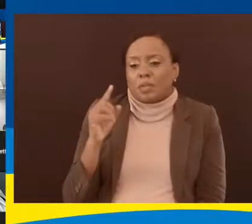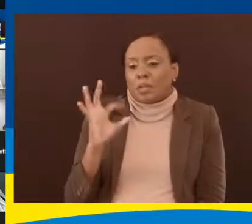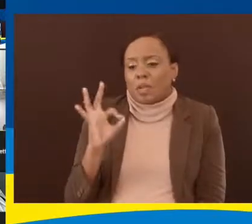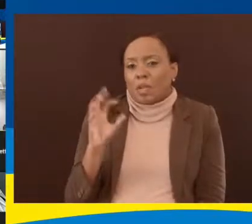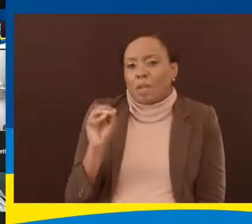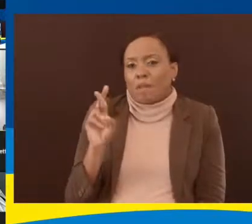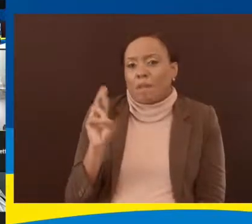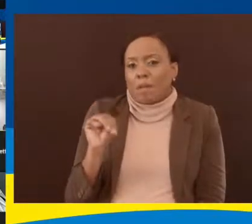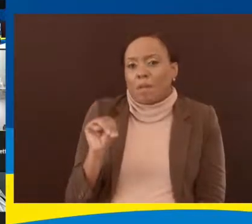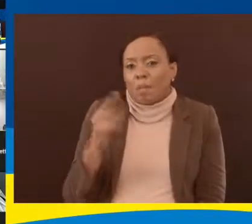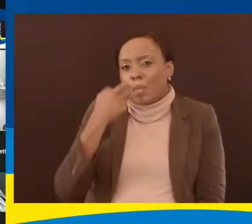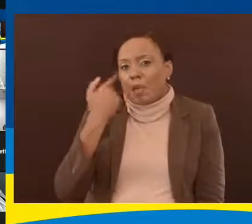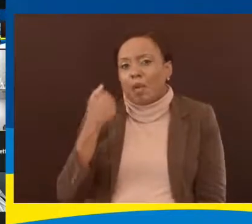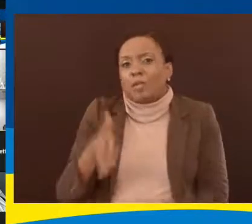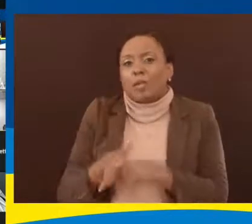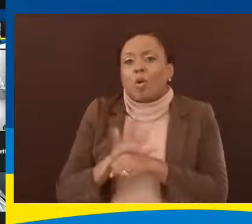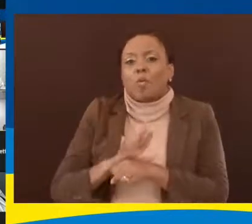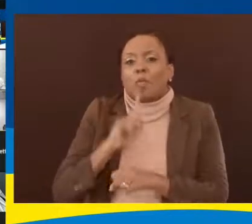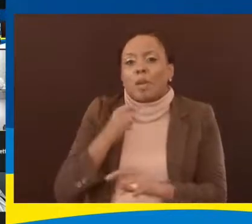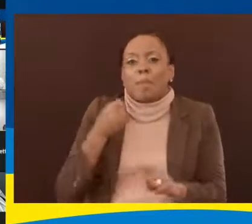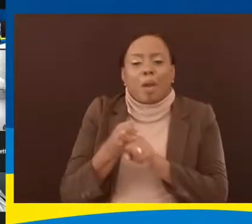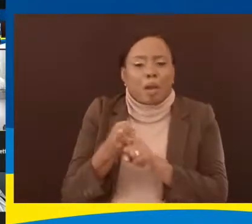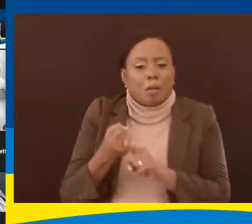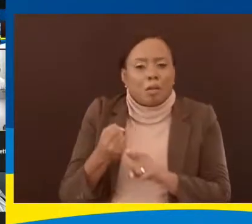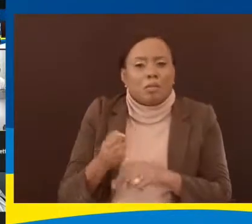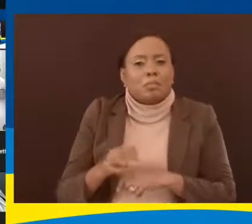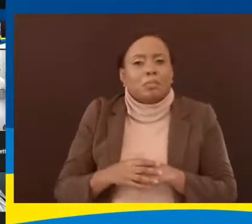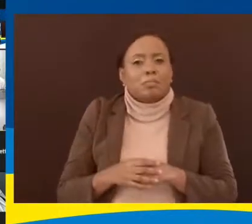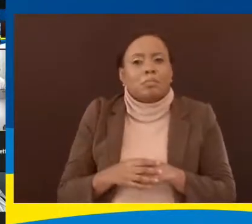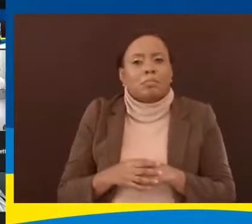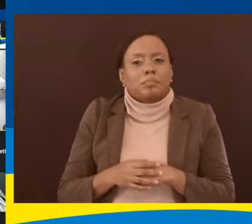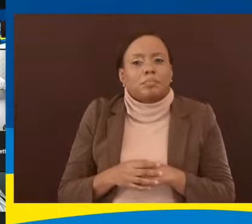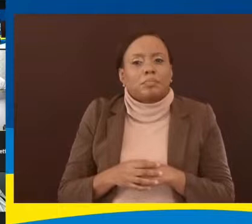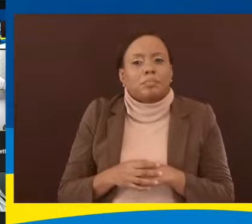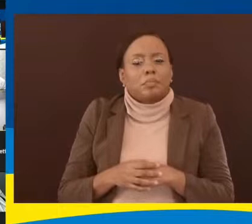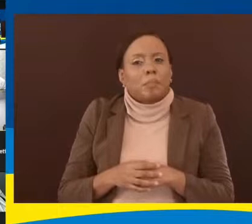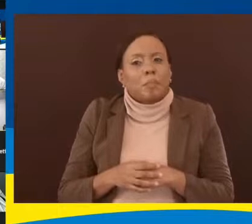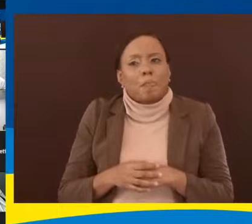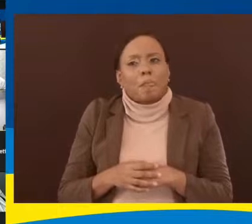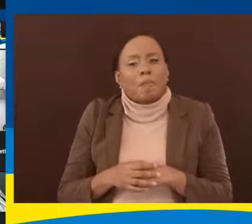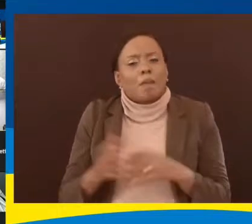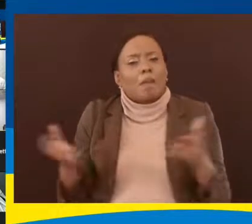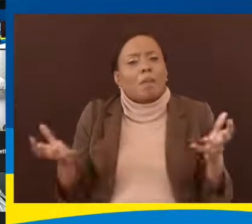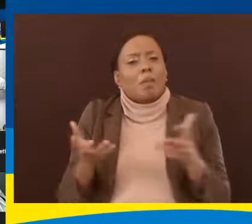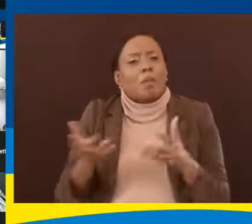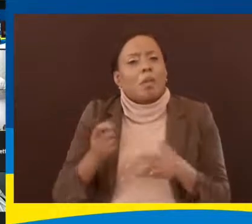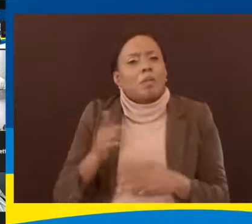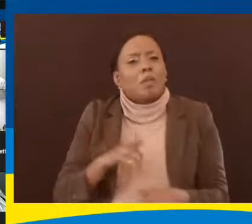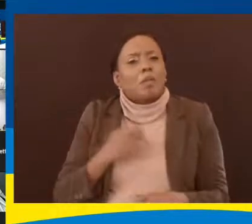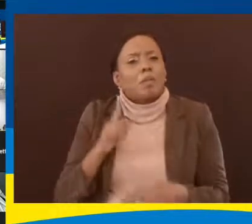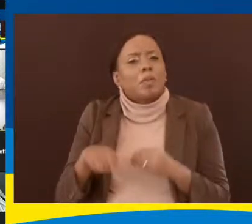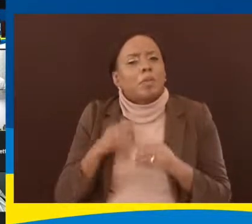COVID-19 pandemic, a lower first. What is the ministry's thoughts on that suggestion?